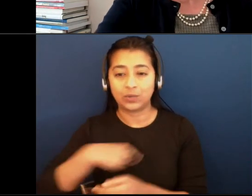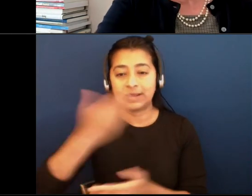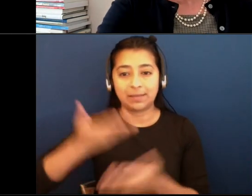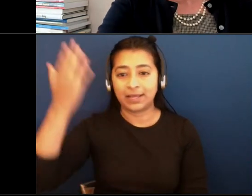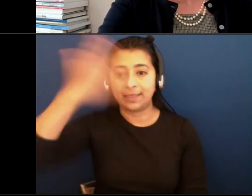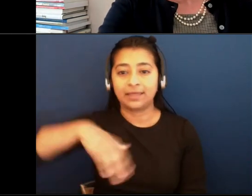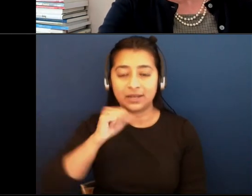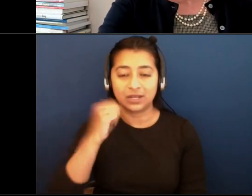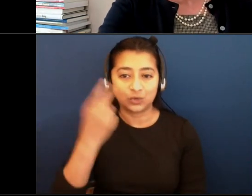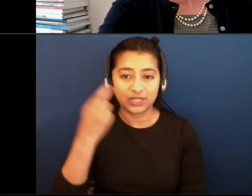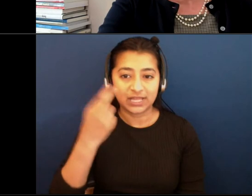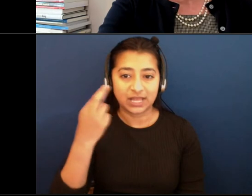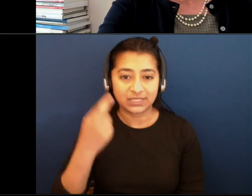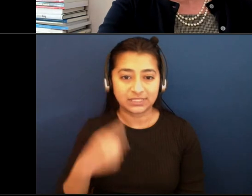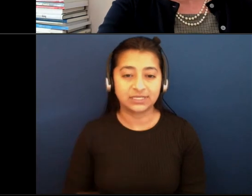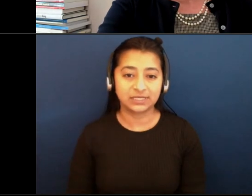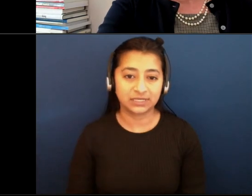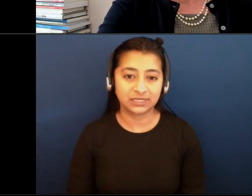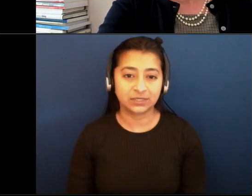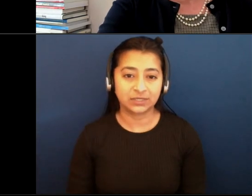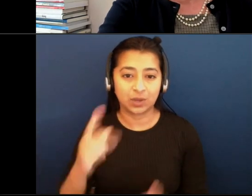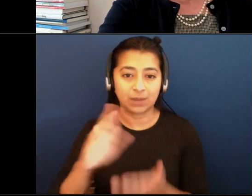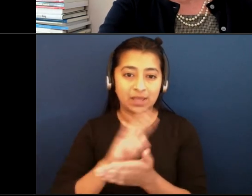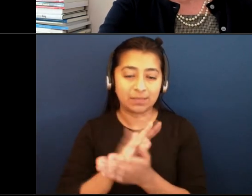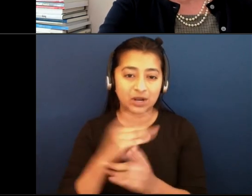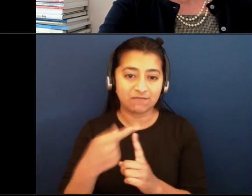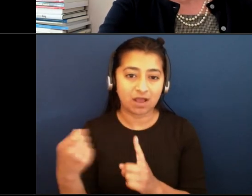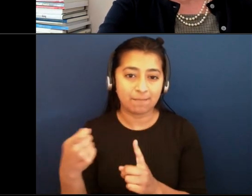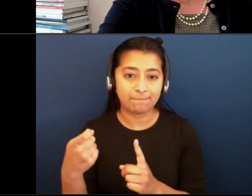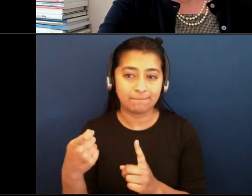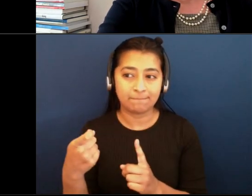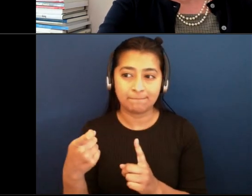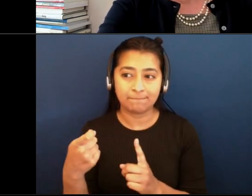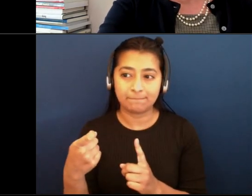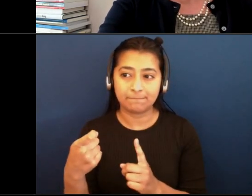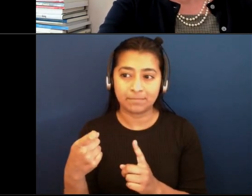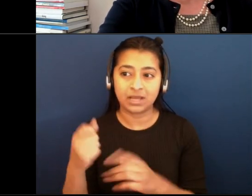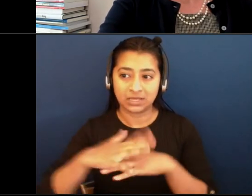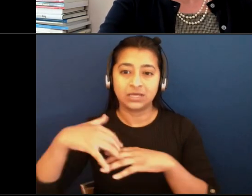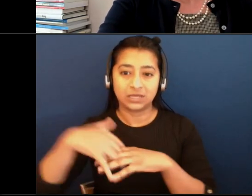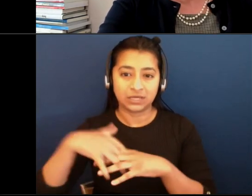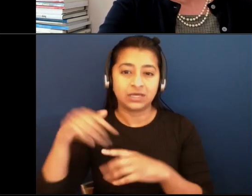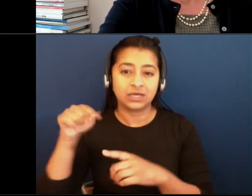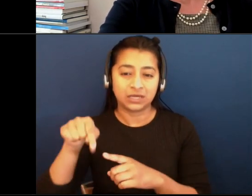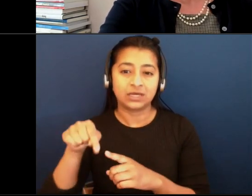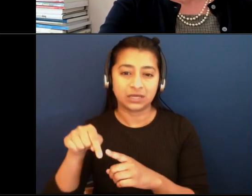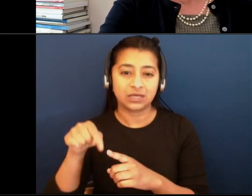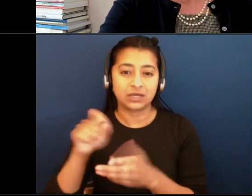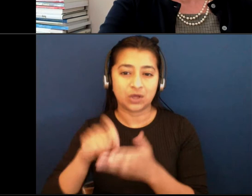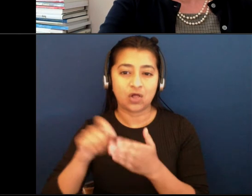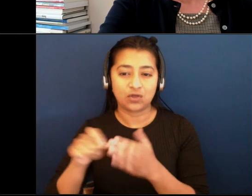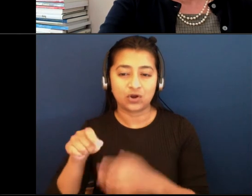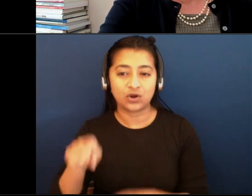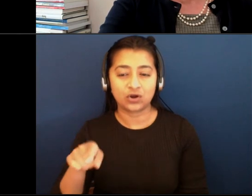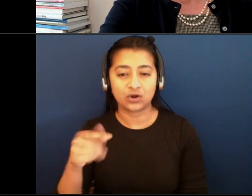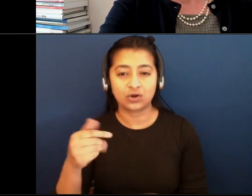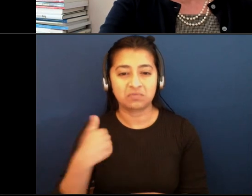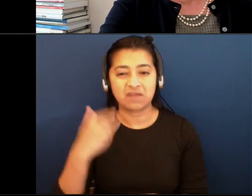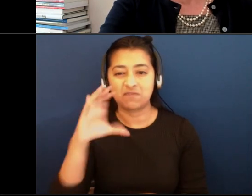realized. A paper by Felicity Meekins and colleagues in a recent issue also had some